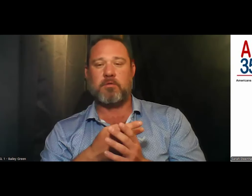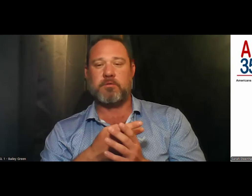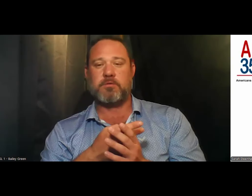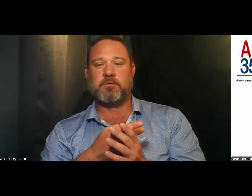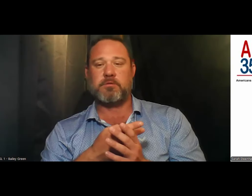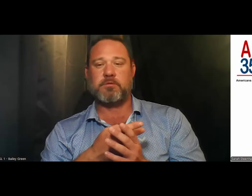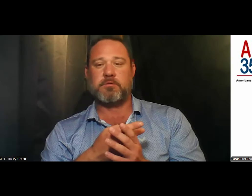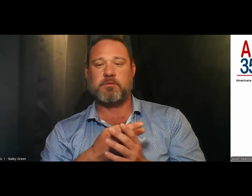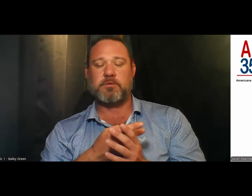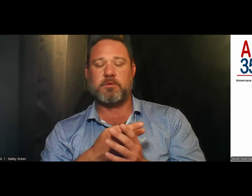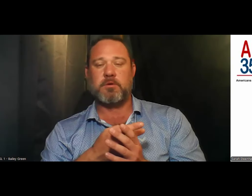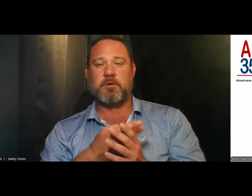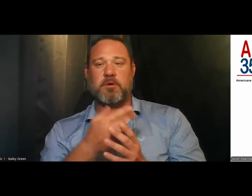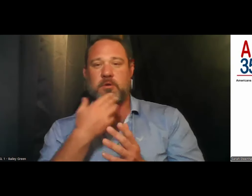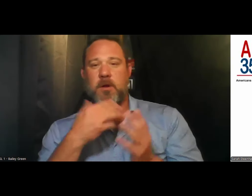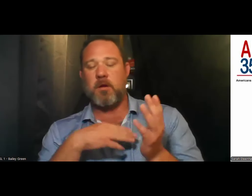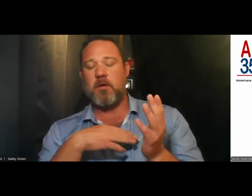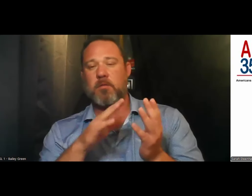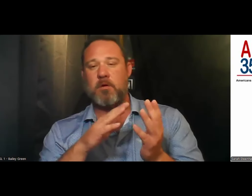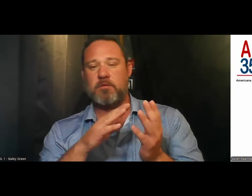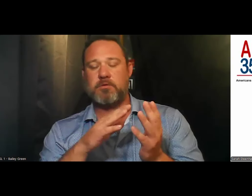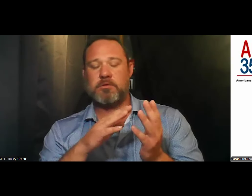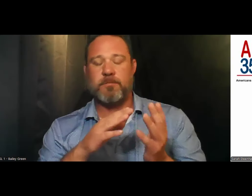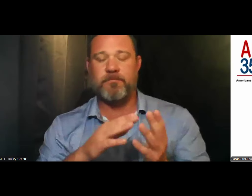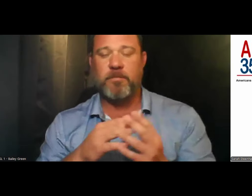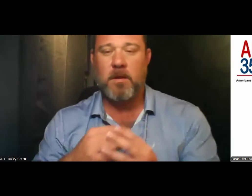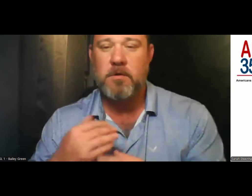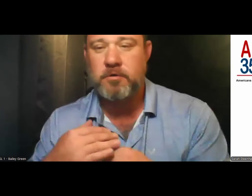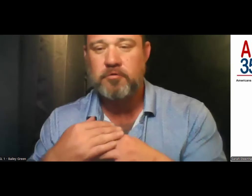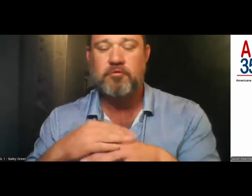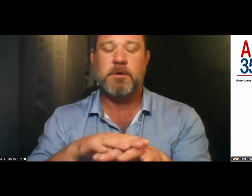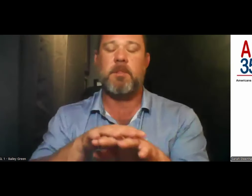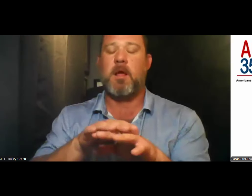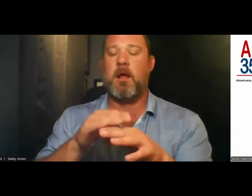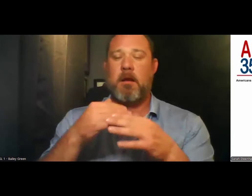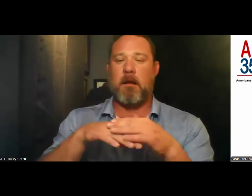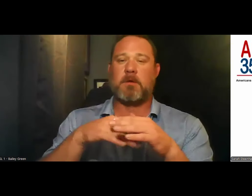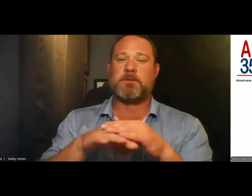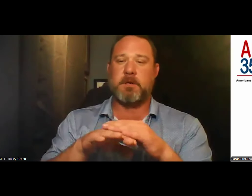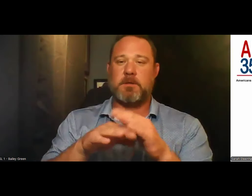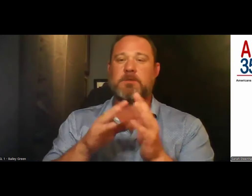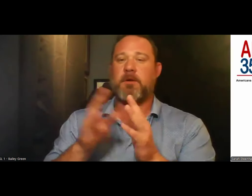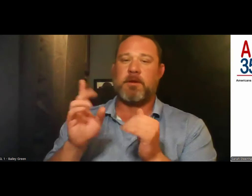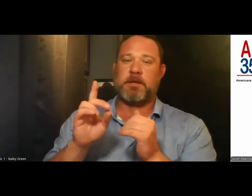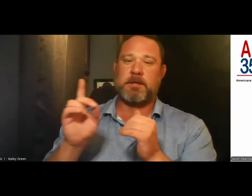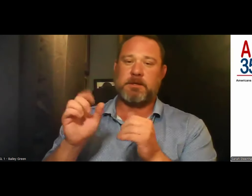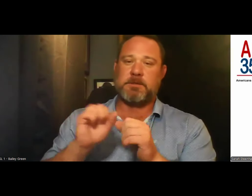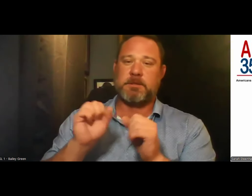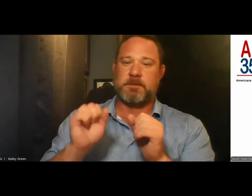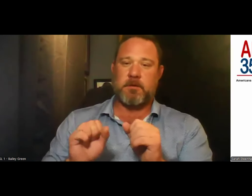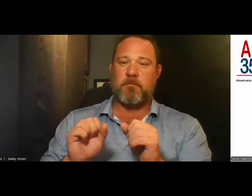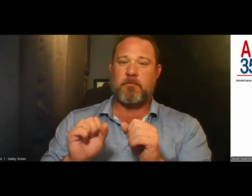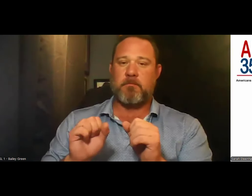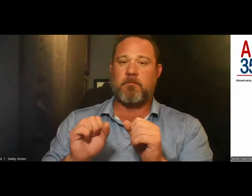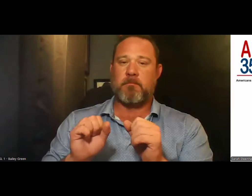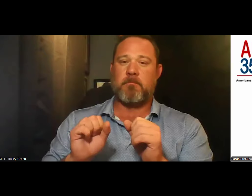better develop approaches that streamline access to services across the aging and DD systems, and as a way